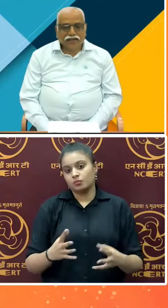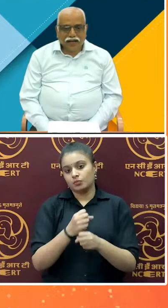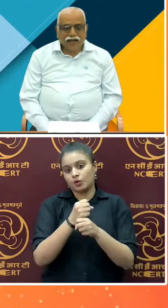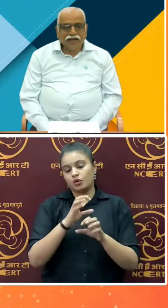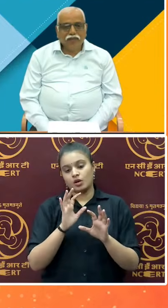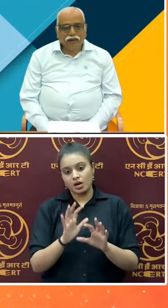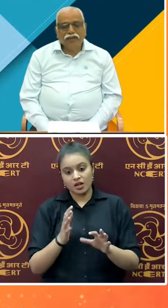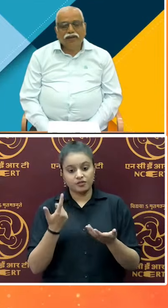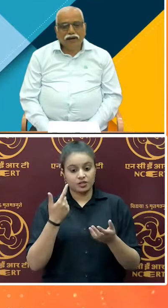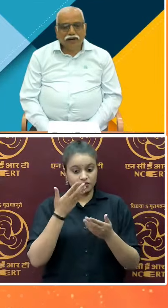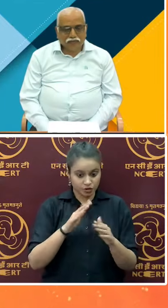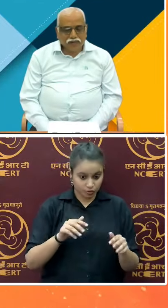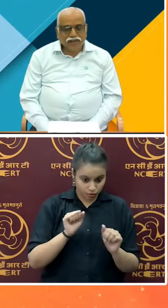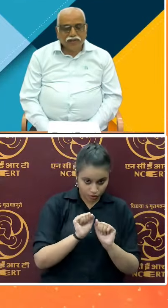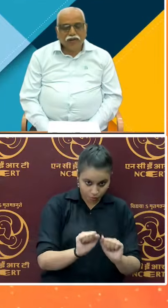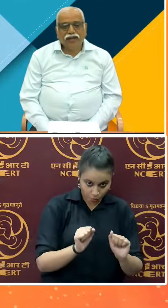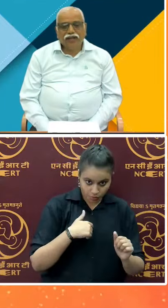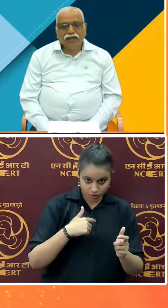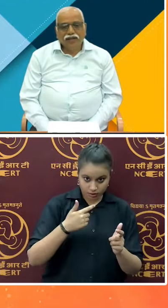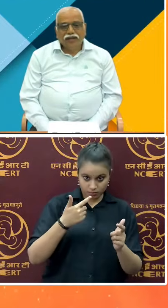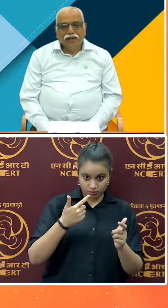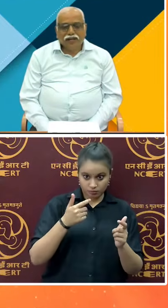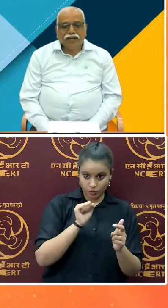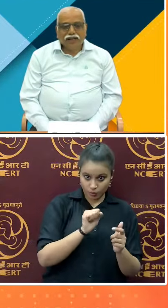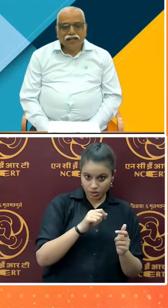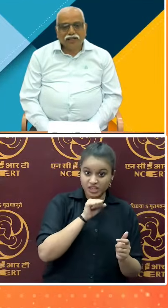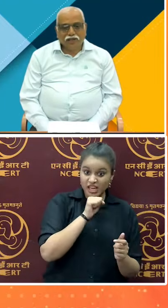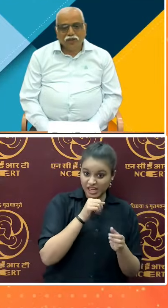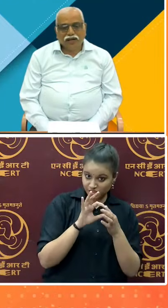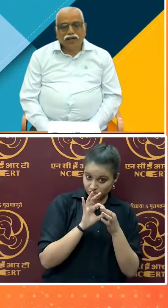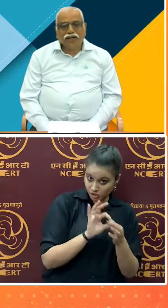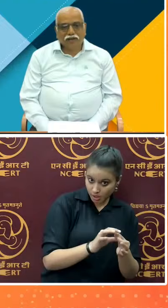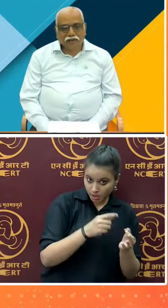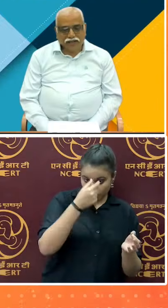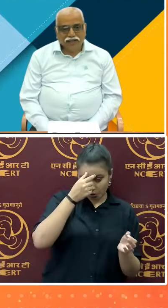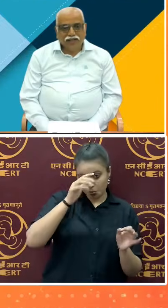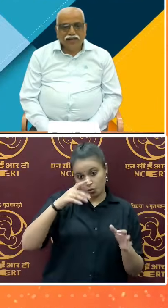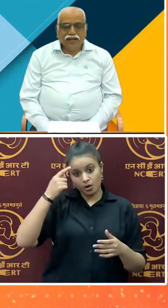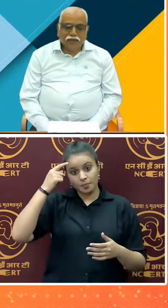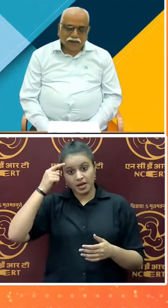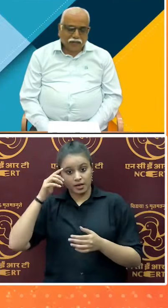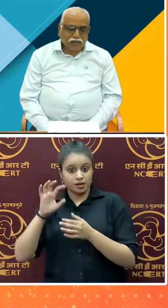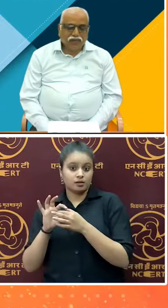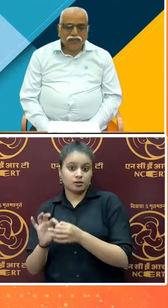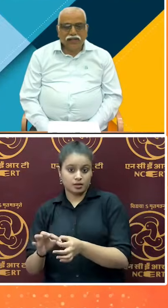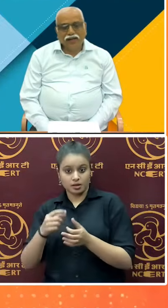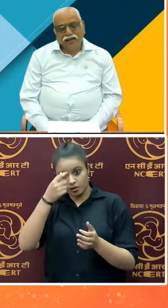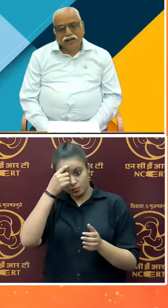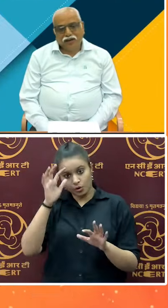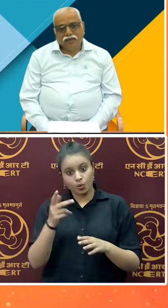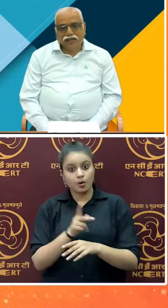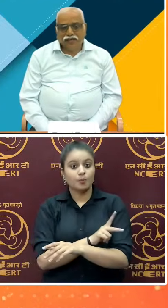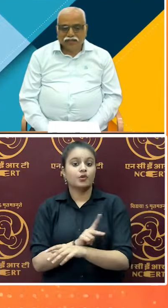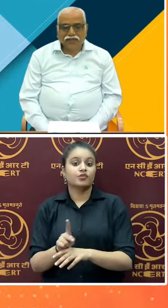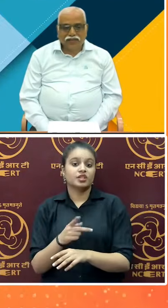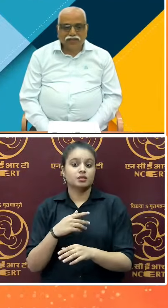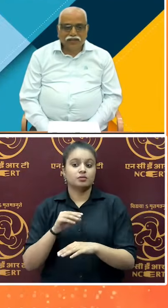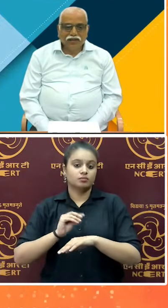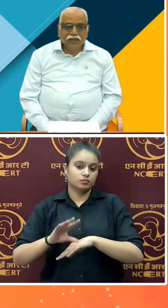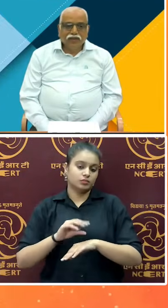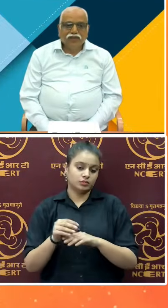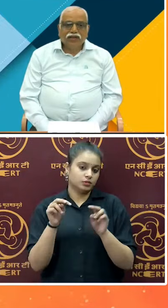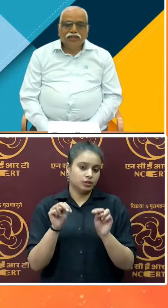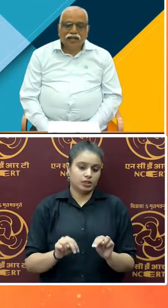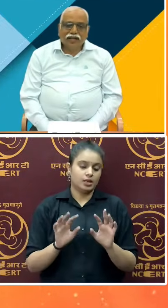a child may be undergoing a mental health issue and requires a professional counseling